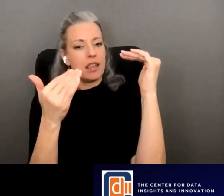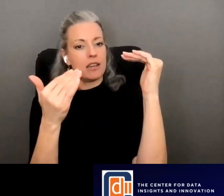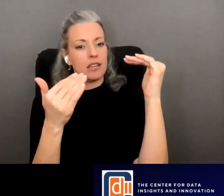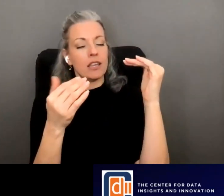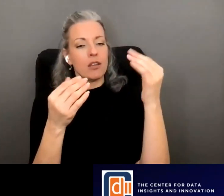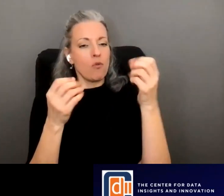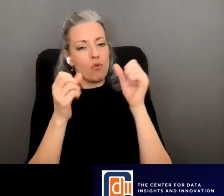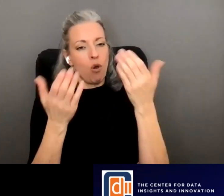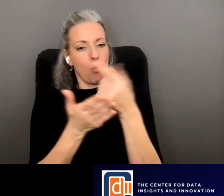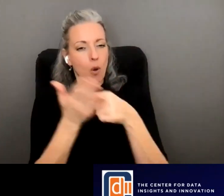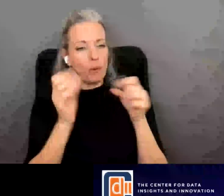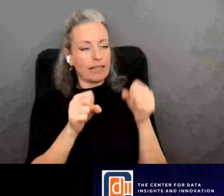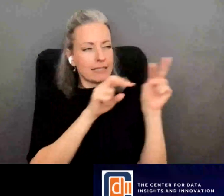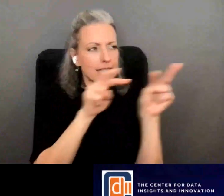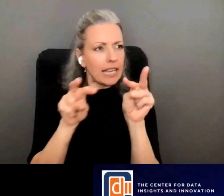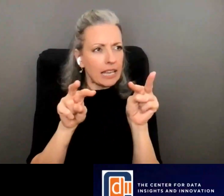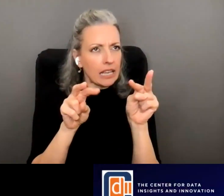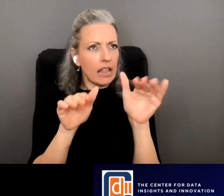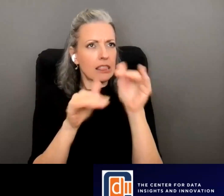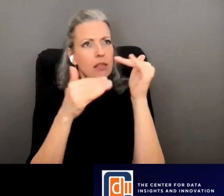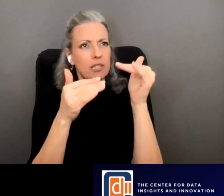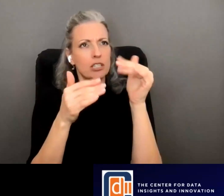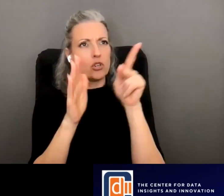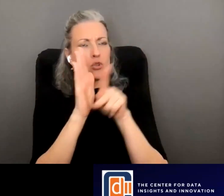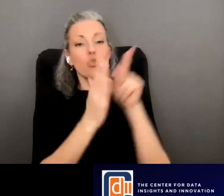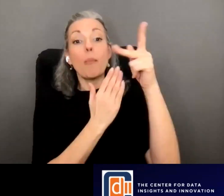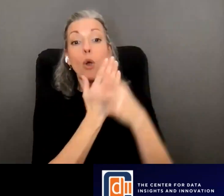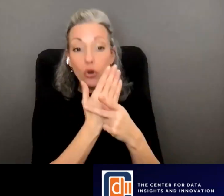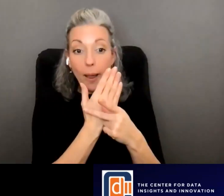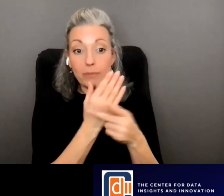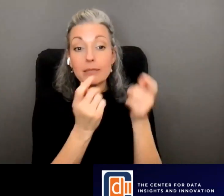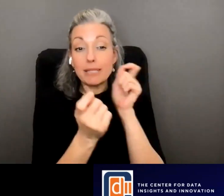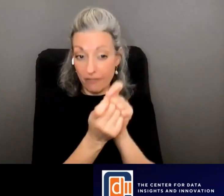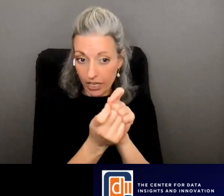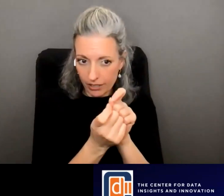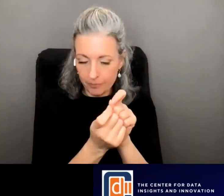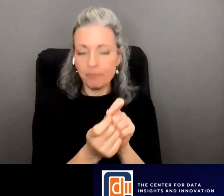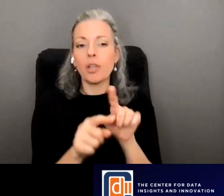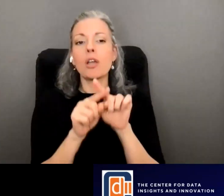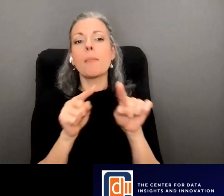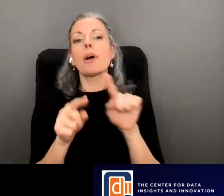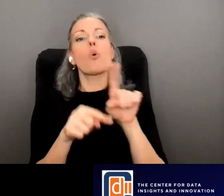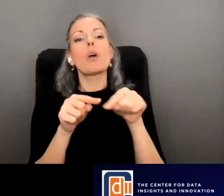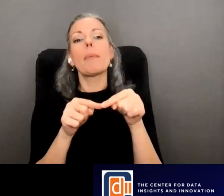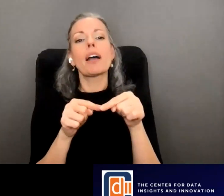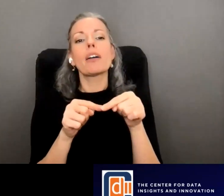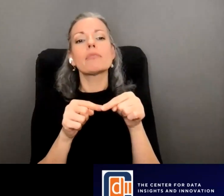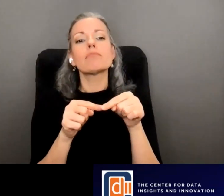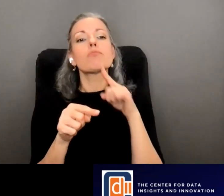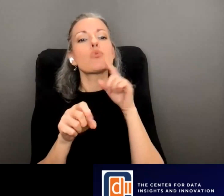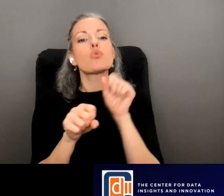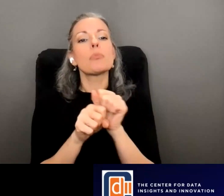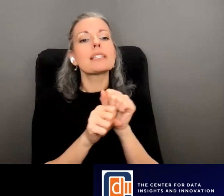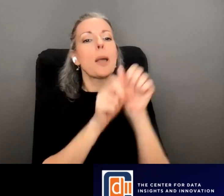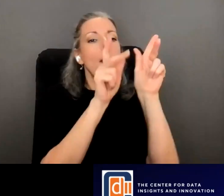can really see. They tend to be limited to the program. They tend to be program specific. But what about the fact that